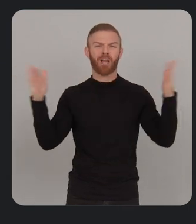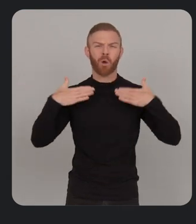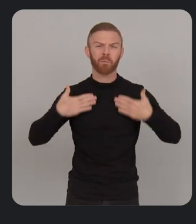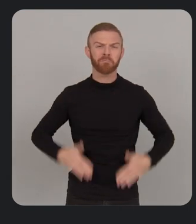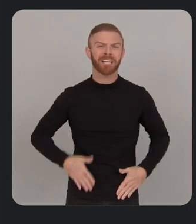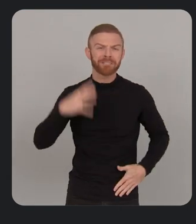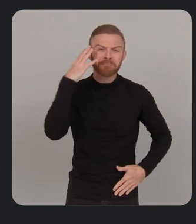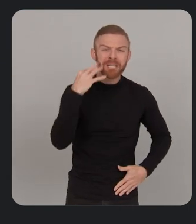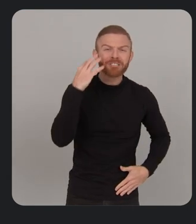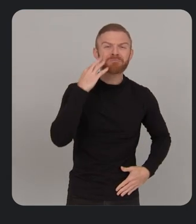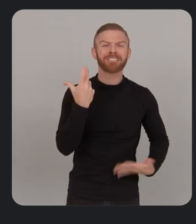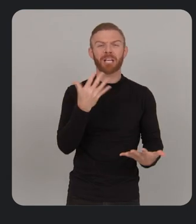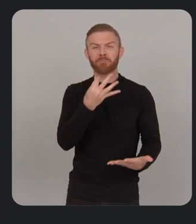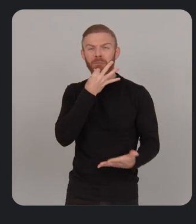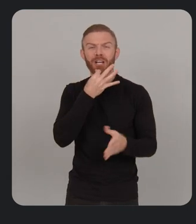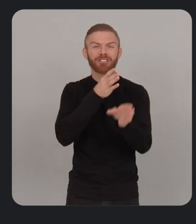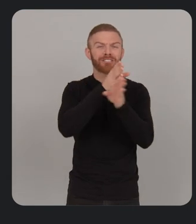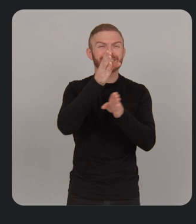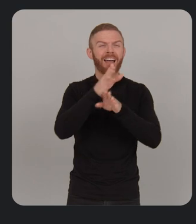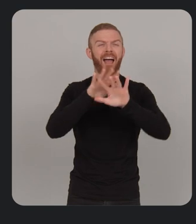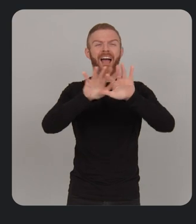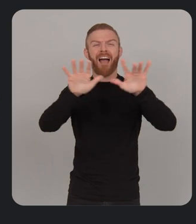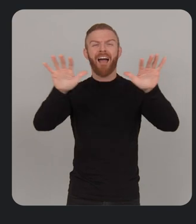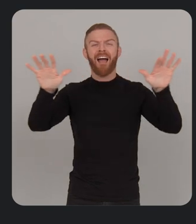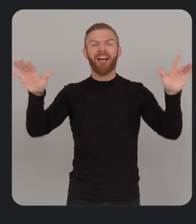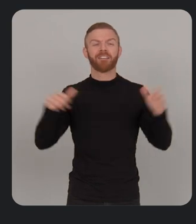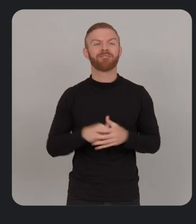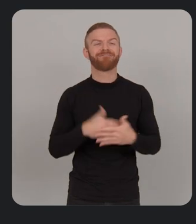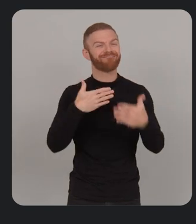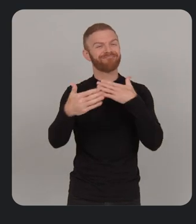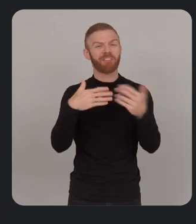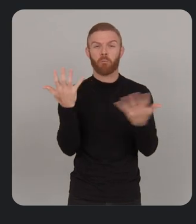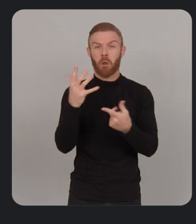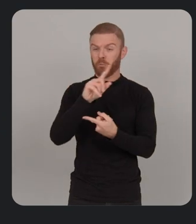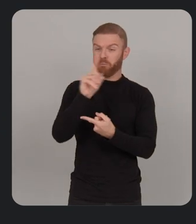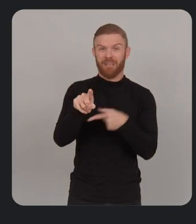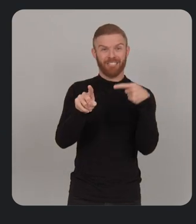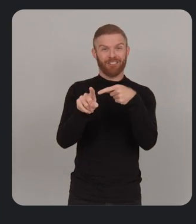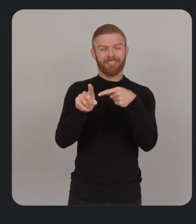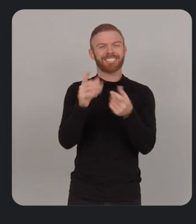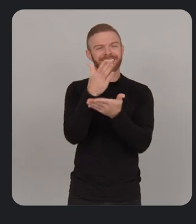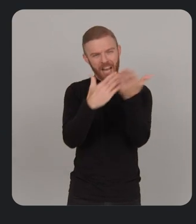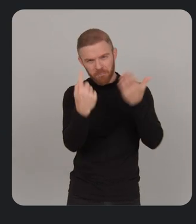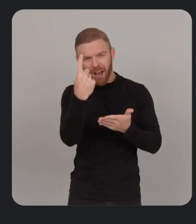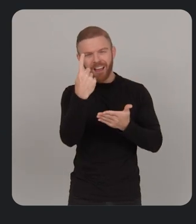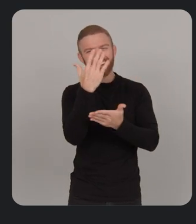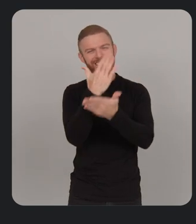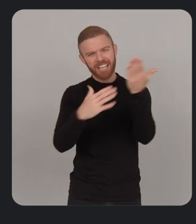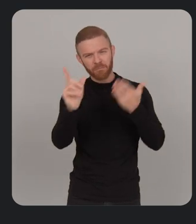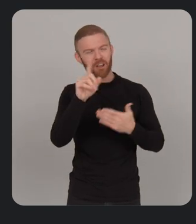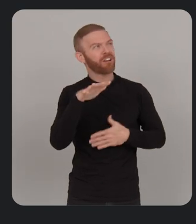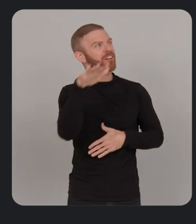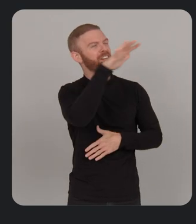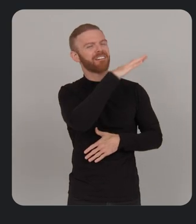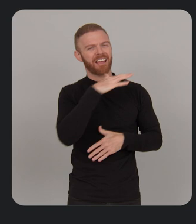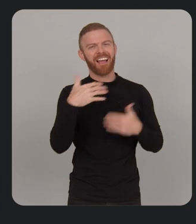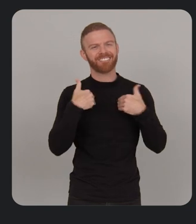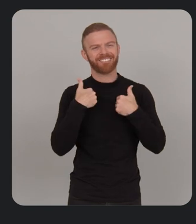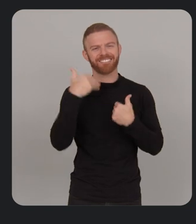experience and expertise no matter what the question someone somewhere out there has the knowledge to help